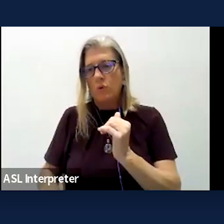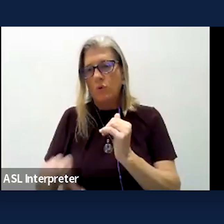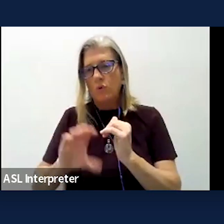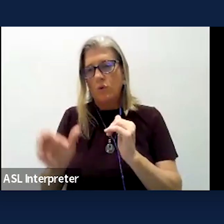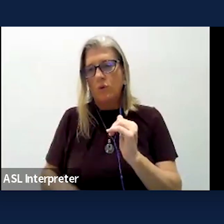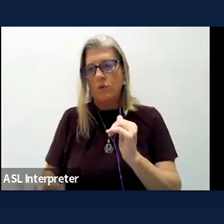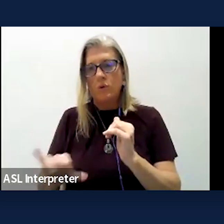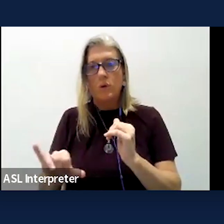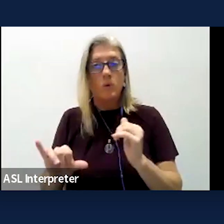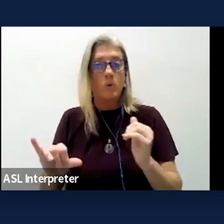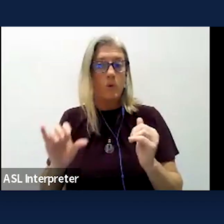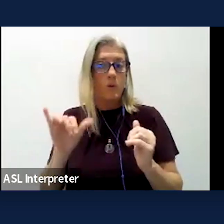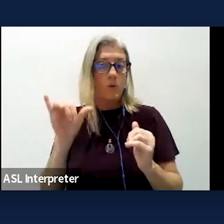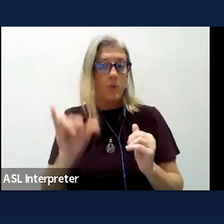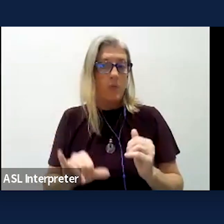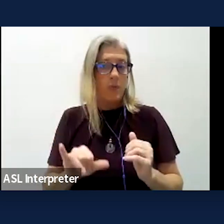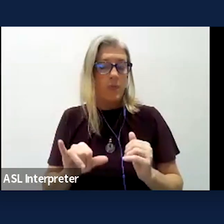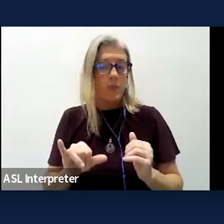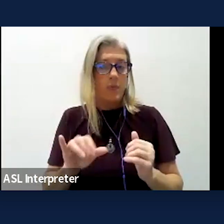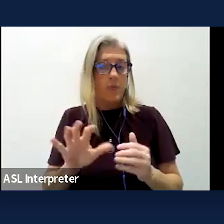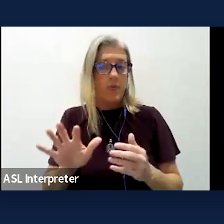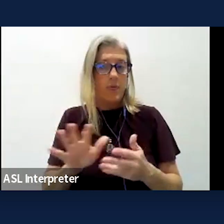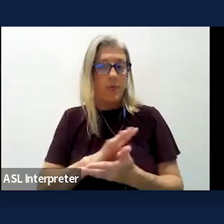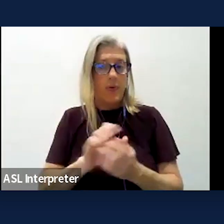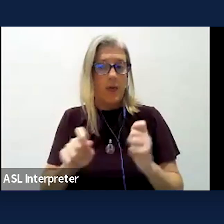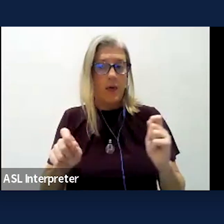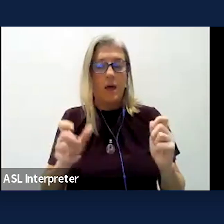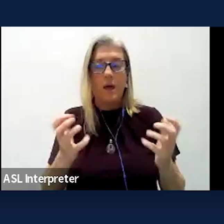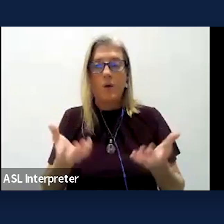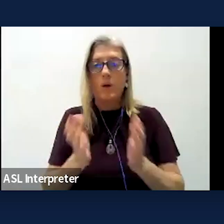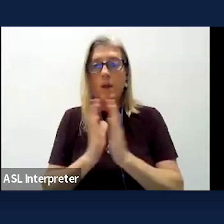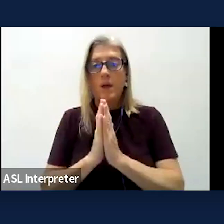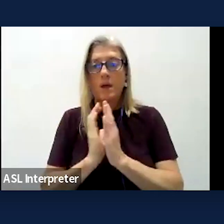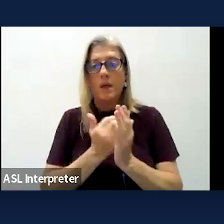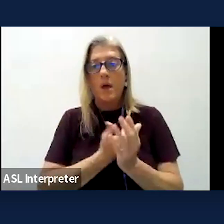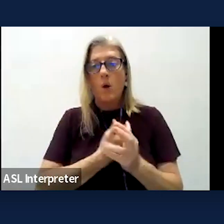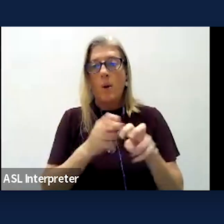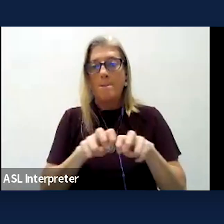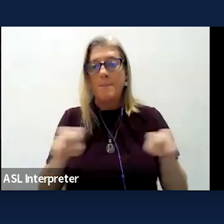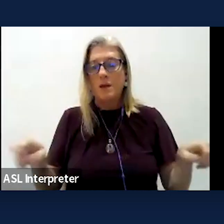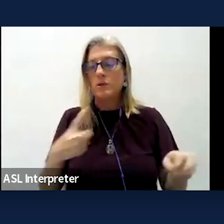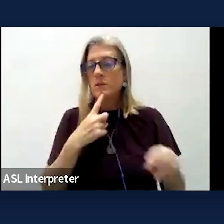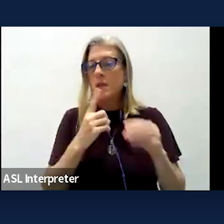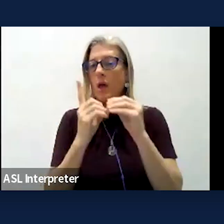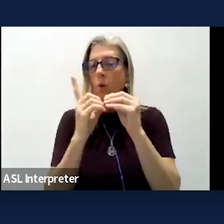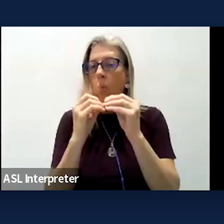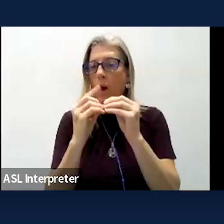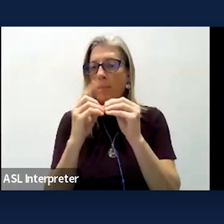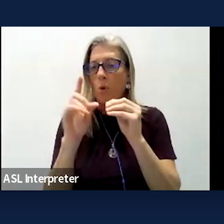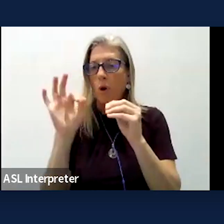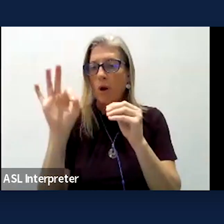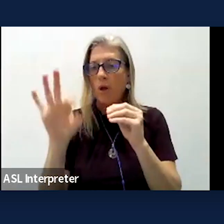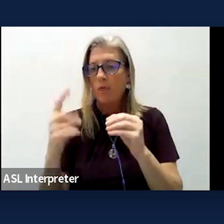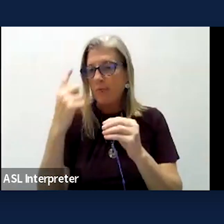with that, what I'd like to do is ask our panelists to say one final thought, so that we